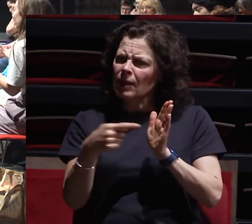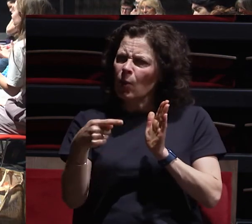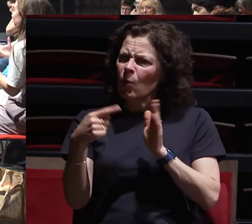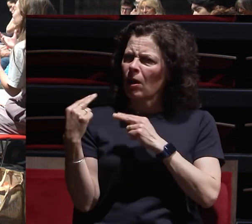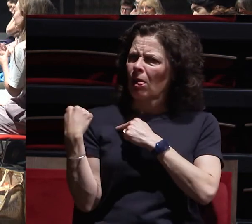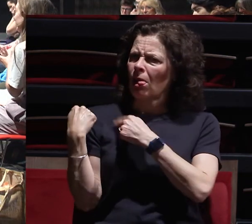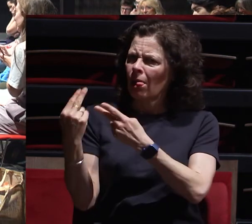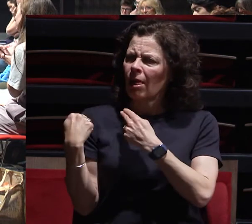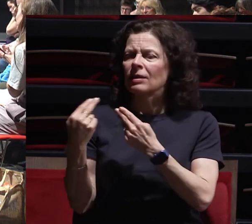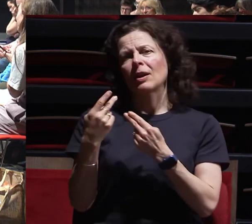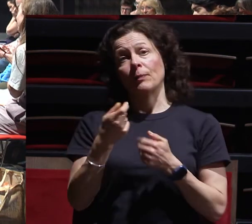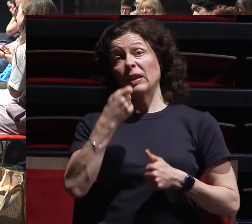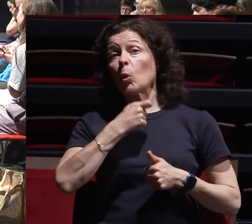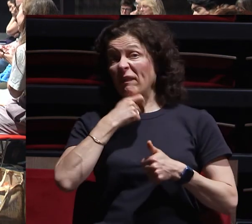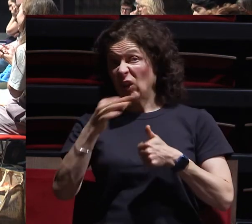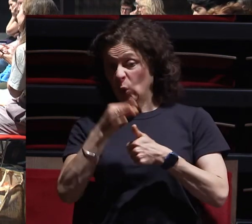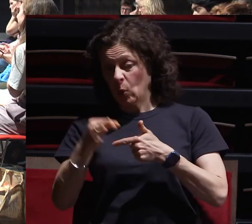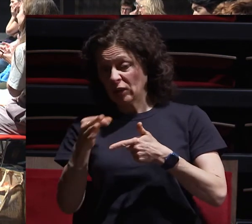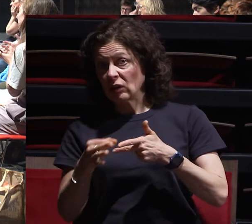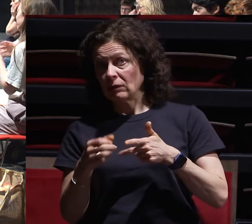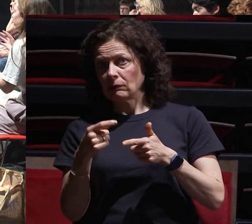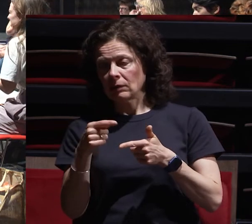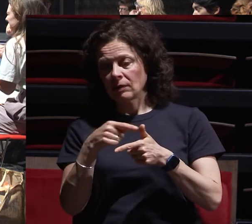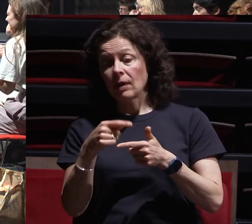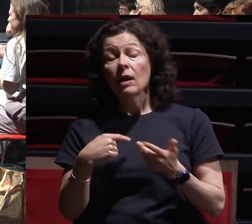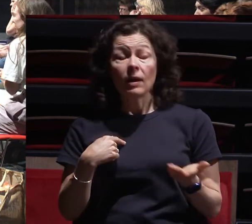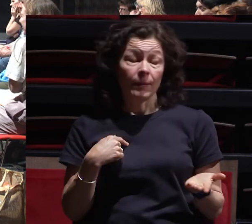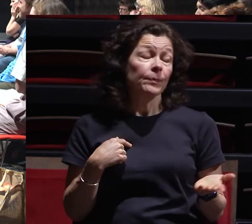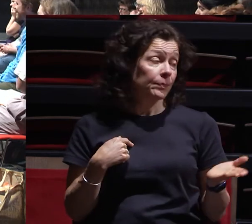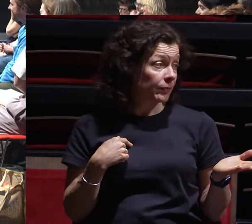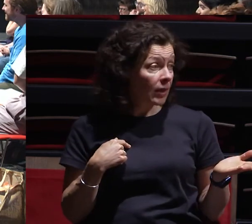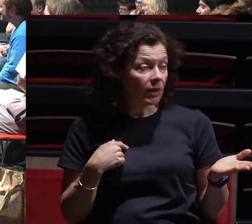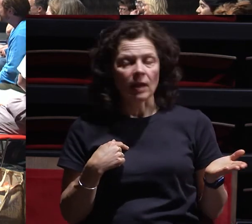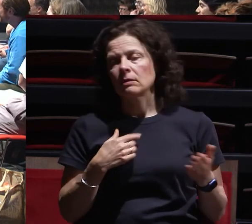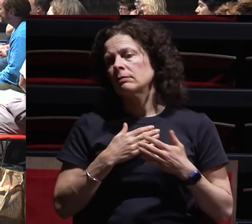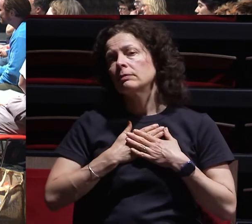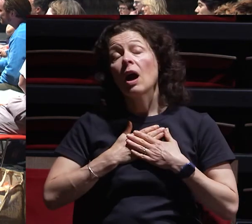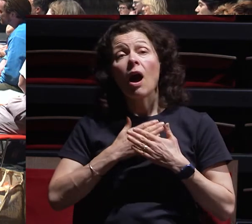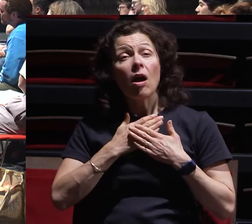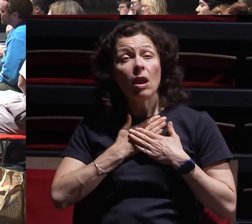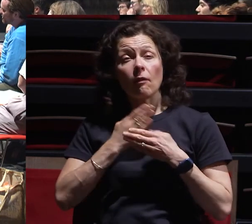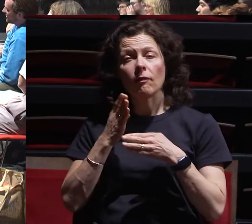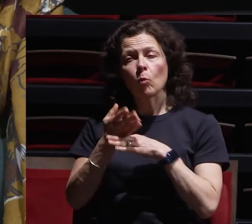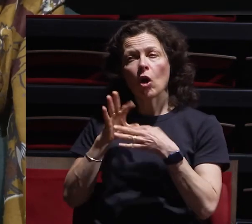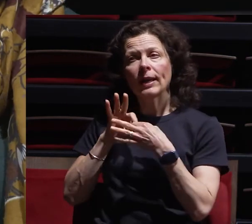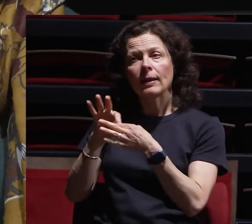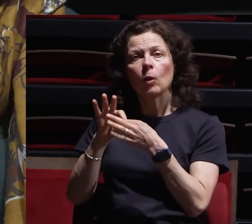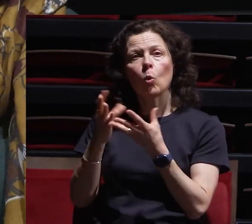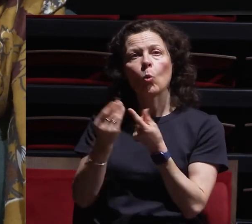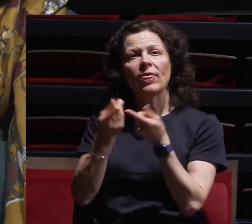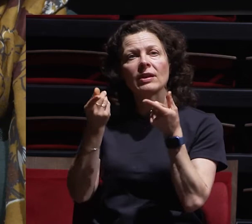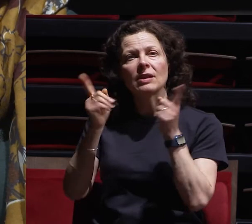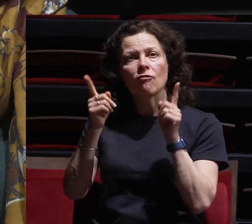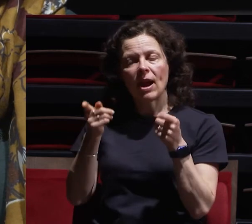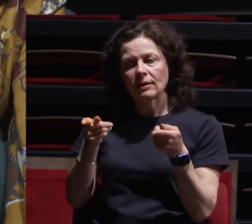that hard to give those bits over to a director? A few questions there. Yeah, no, I absolutely love